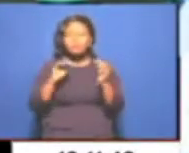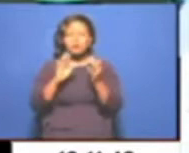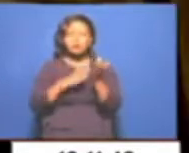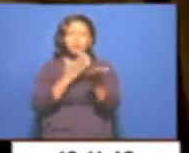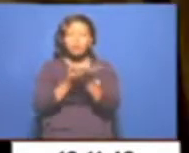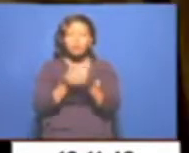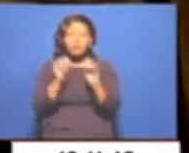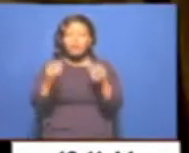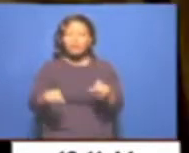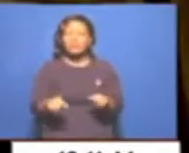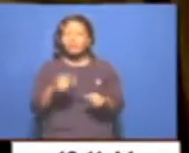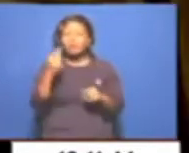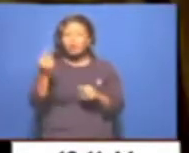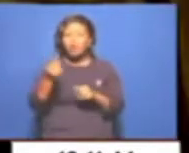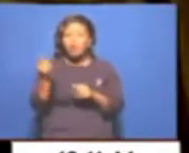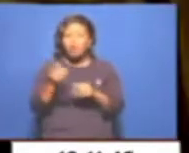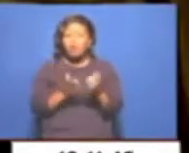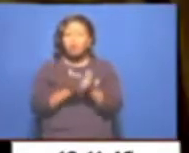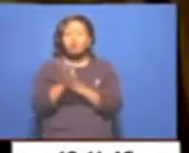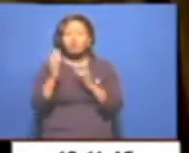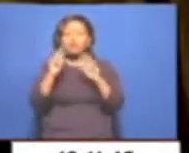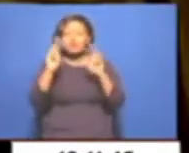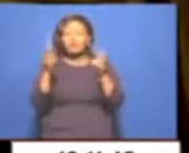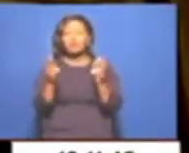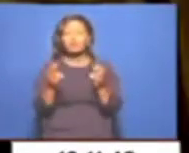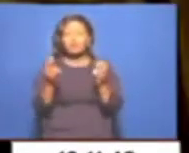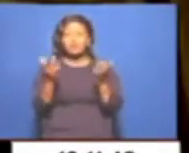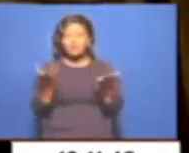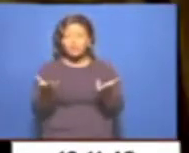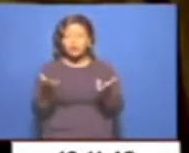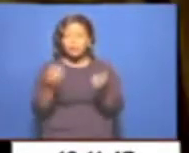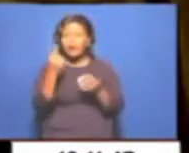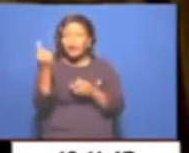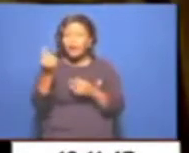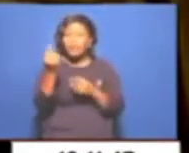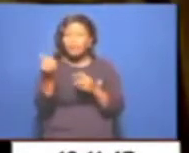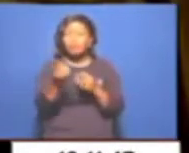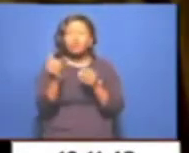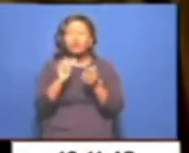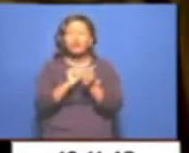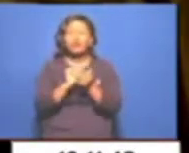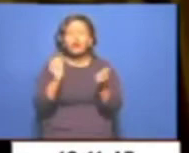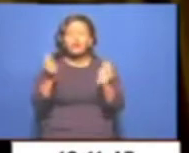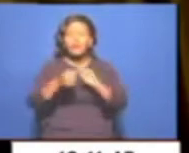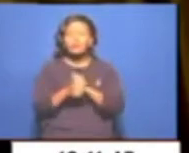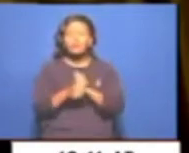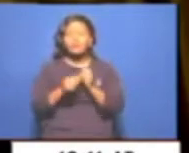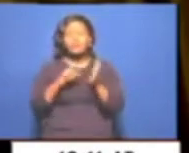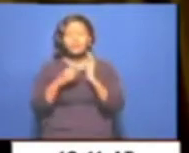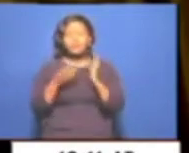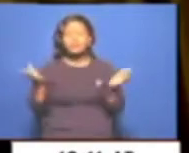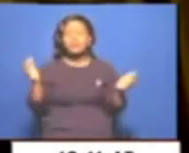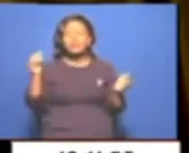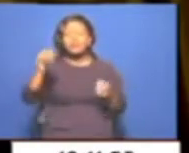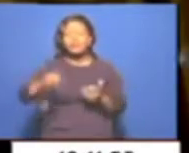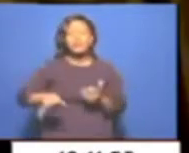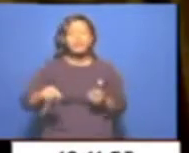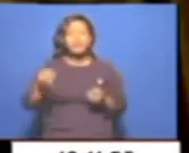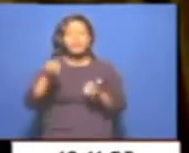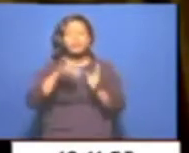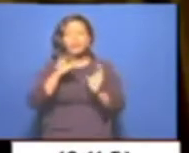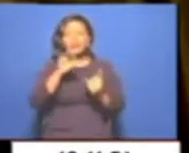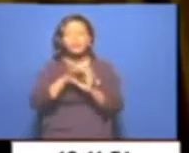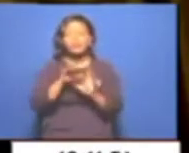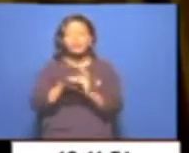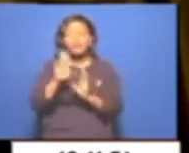with a single subject matter, a single amendment. Therefore, yes, we vote on a bill, but